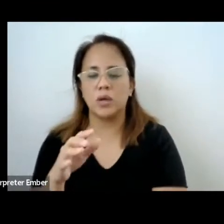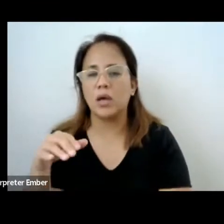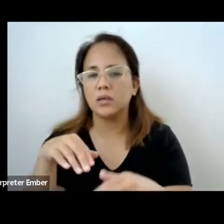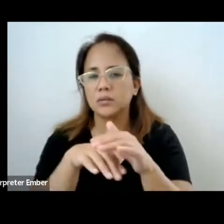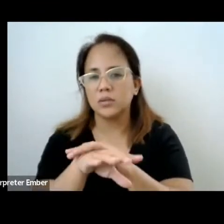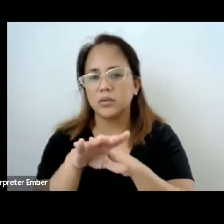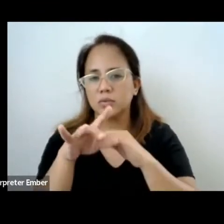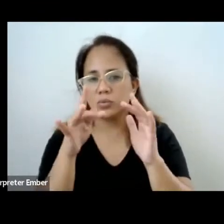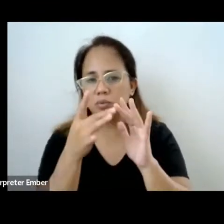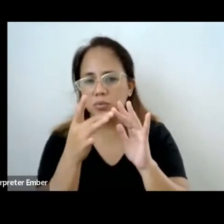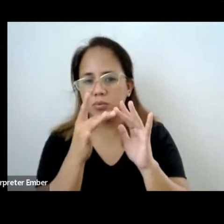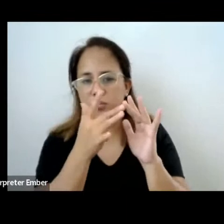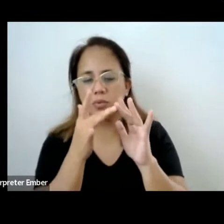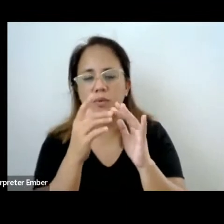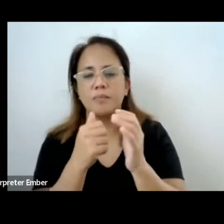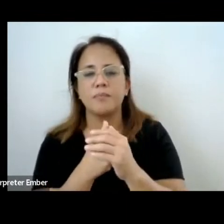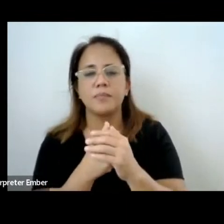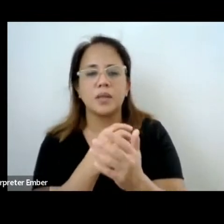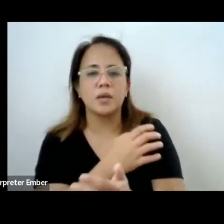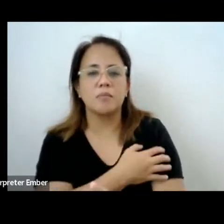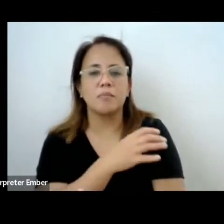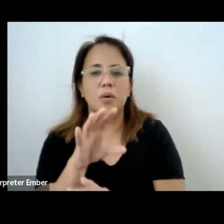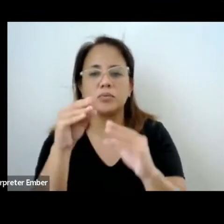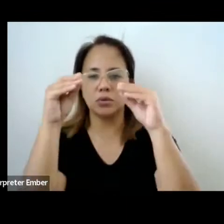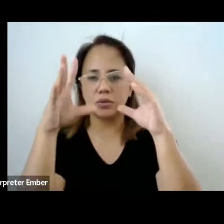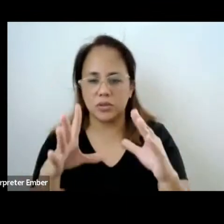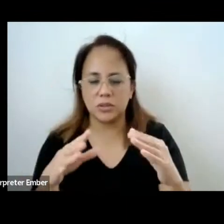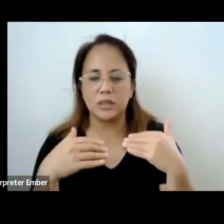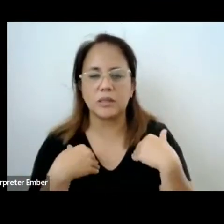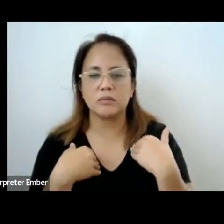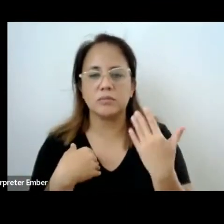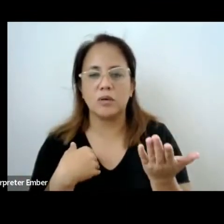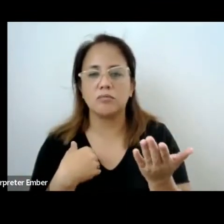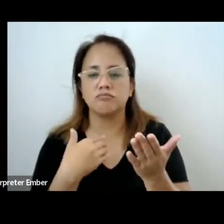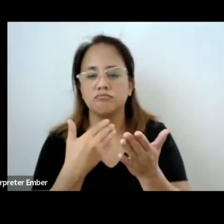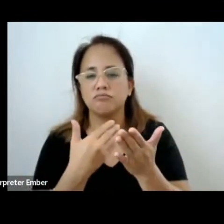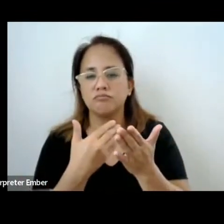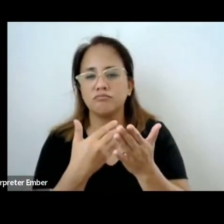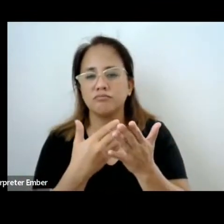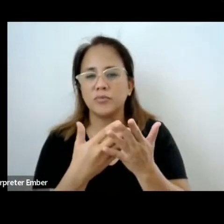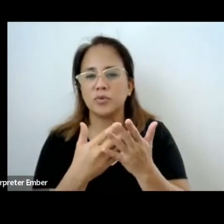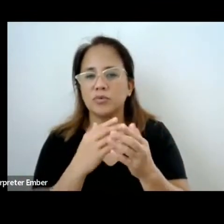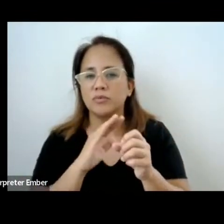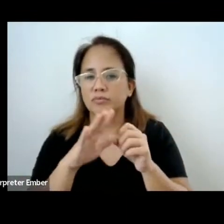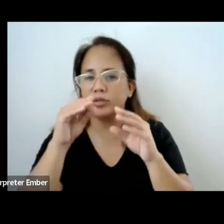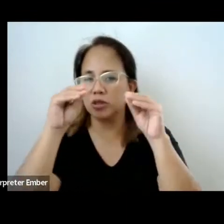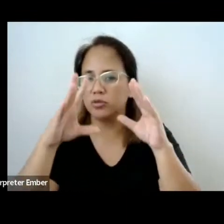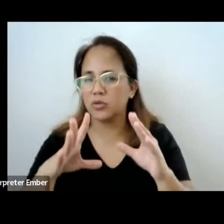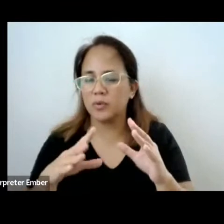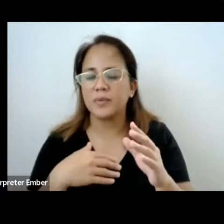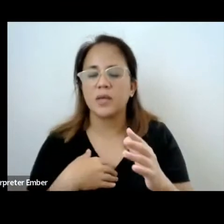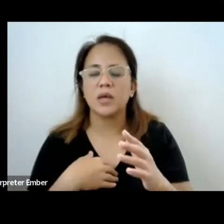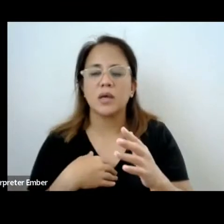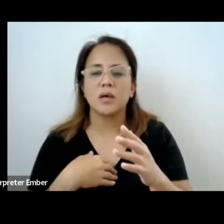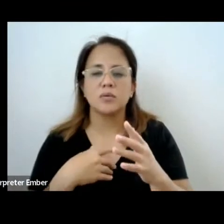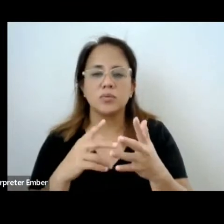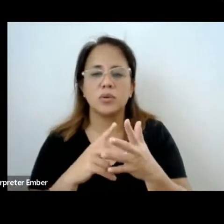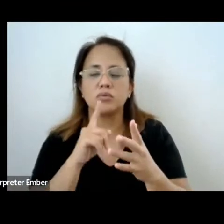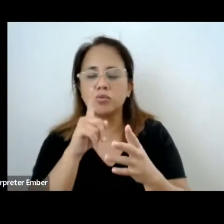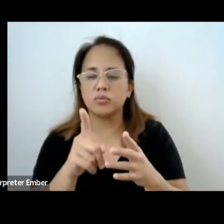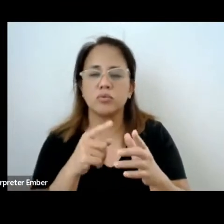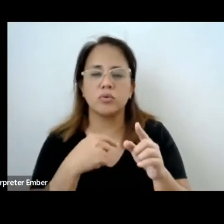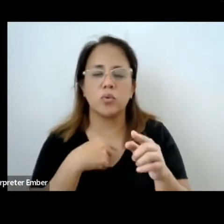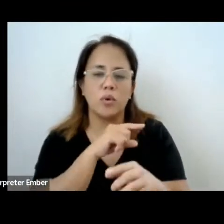internet. An empowered teacher is an efficient teacher. The quality of our teachers is key to ensuring quality